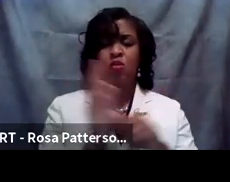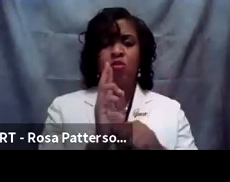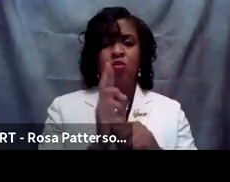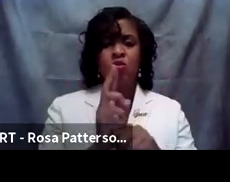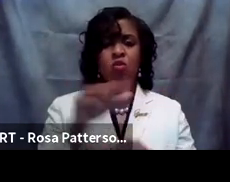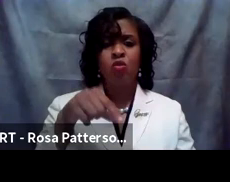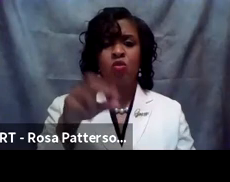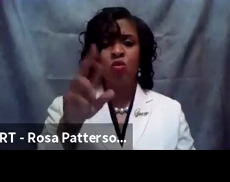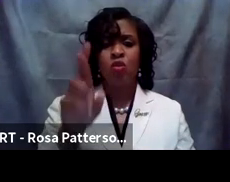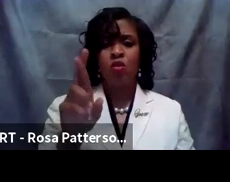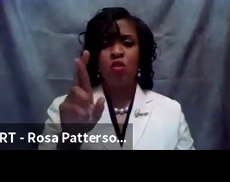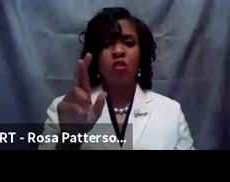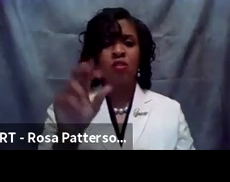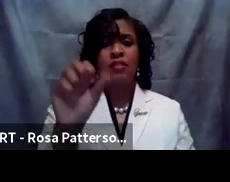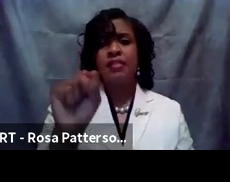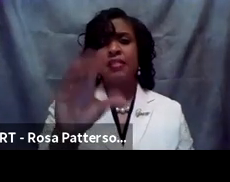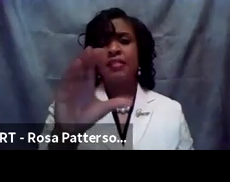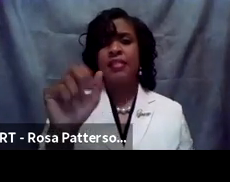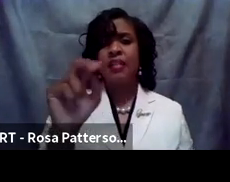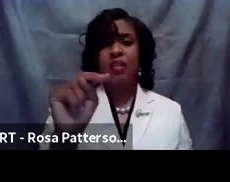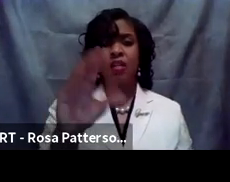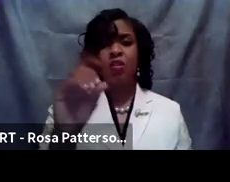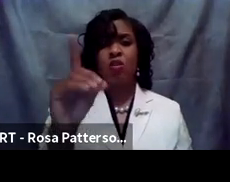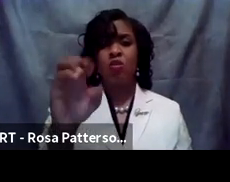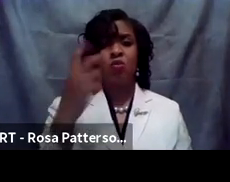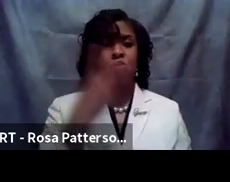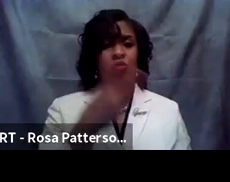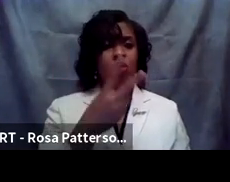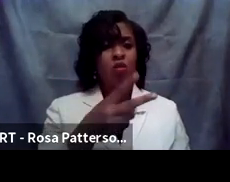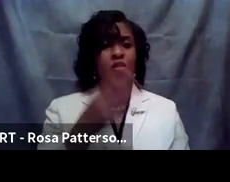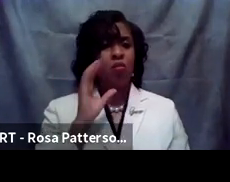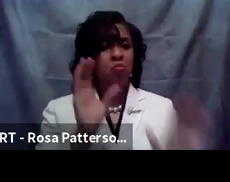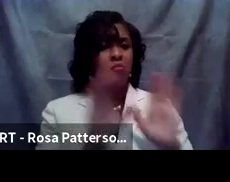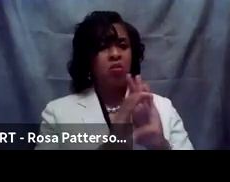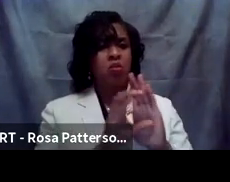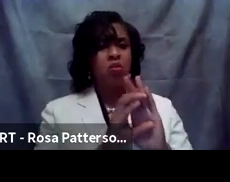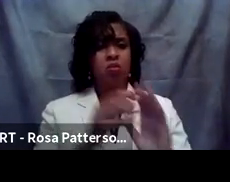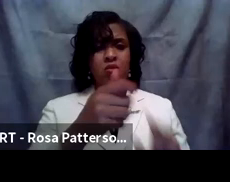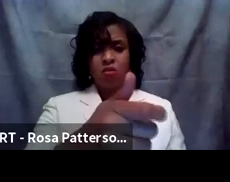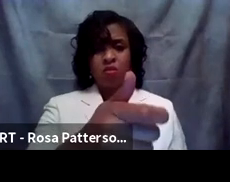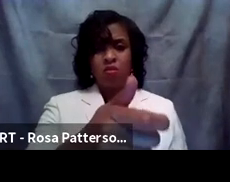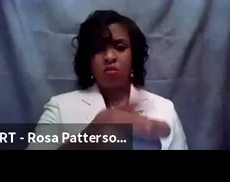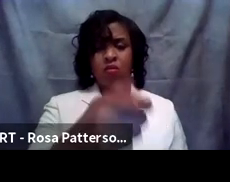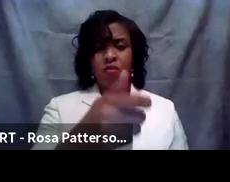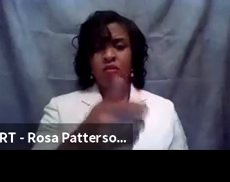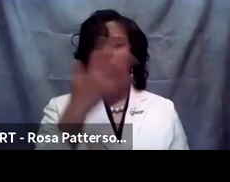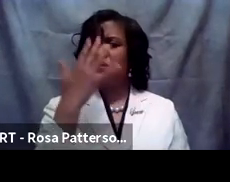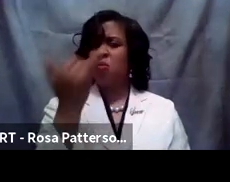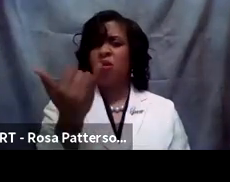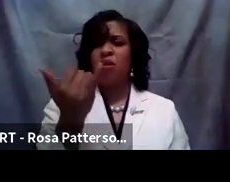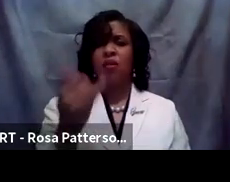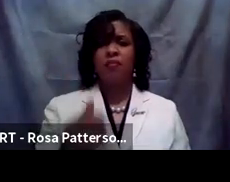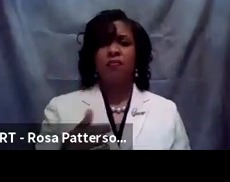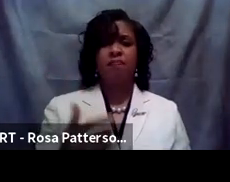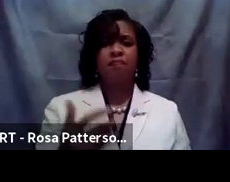QR scan code that's posted here on the screen to see if that would allow it to go through. I'm not sure why the link